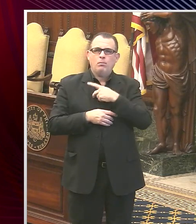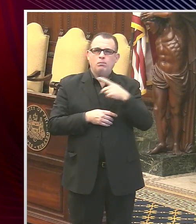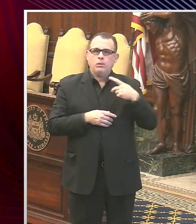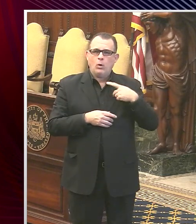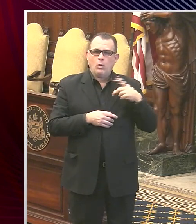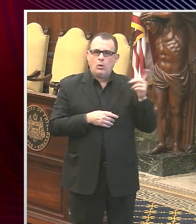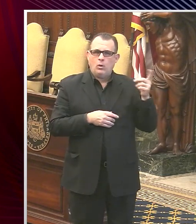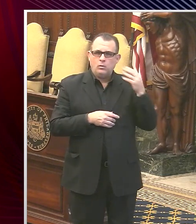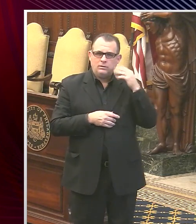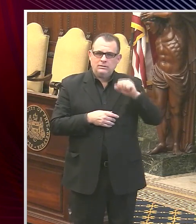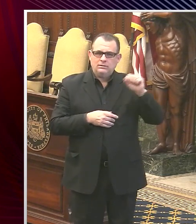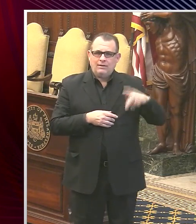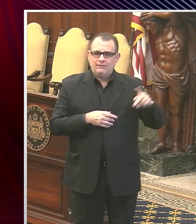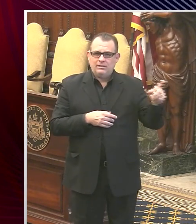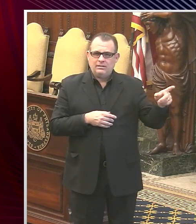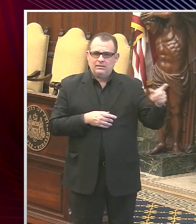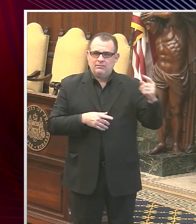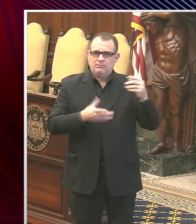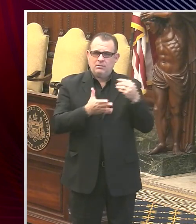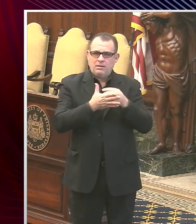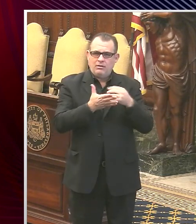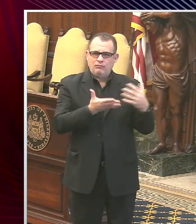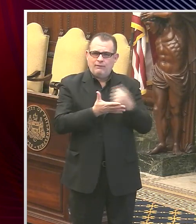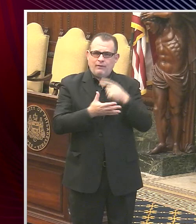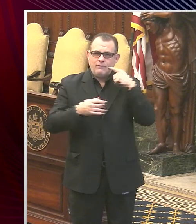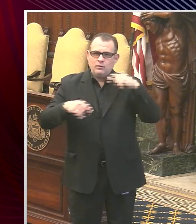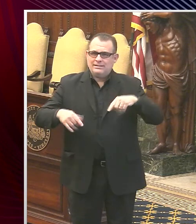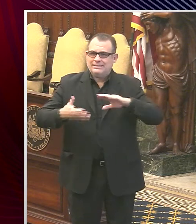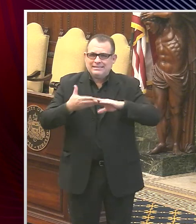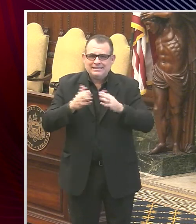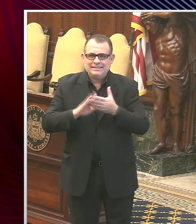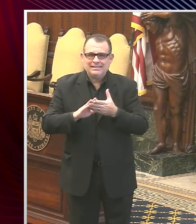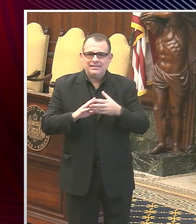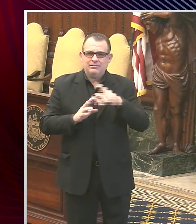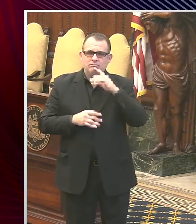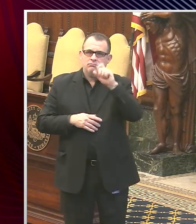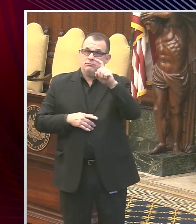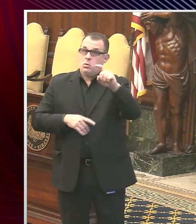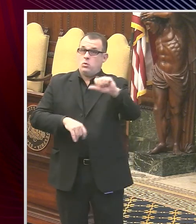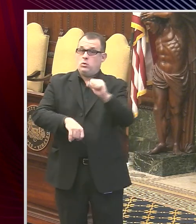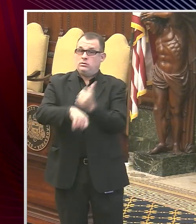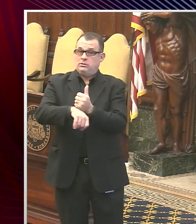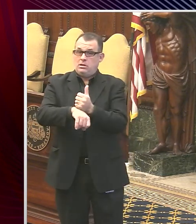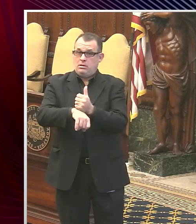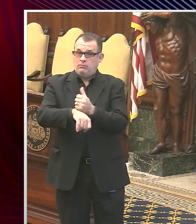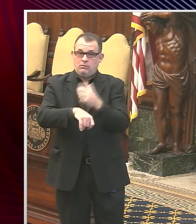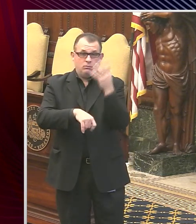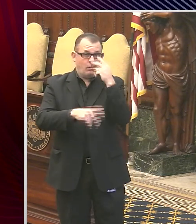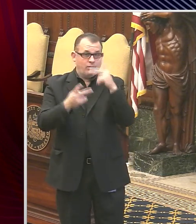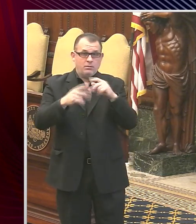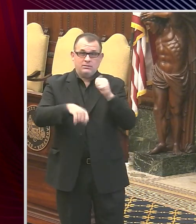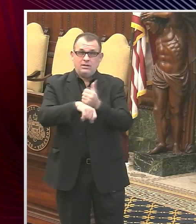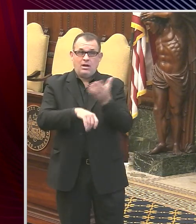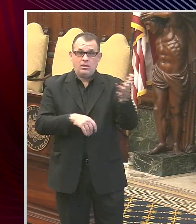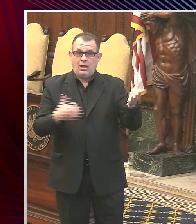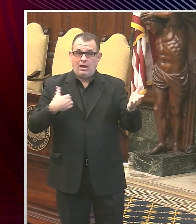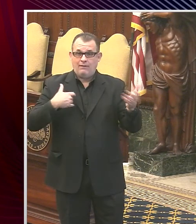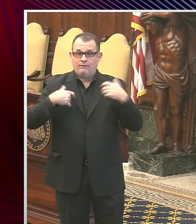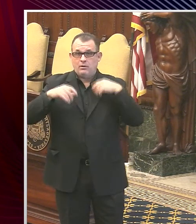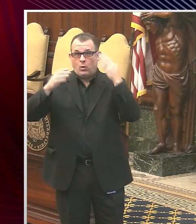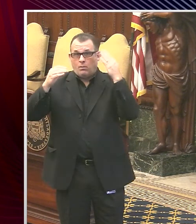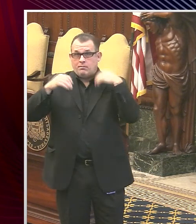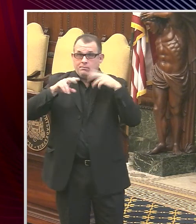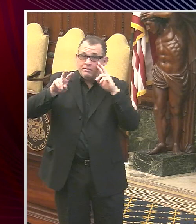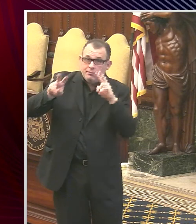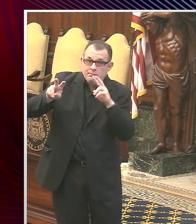the details yet as to where everything will be situated, but it's a lovely place to have it, and hopefully we'll hope for good weather.